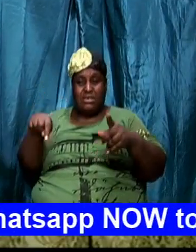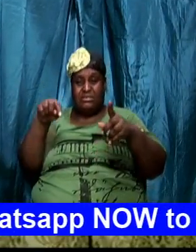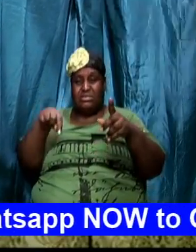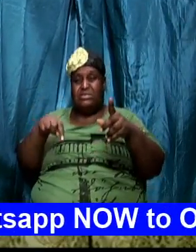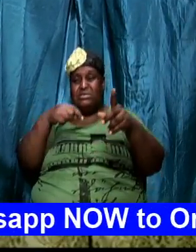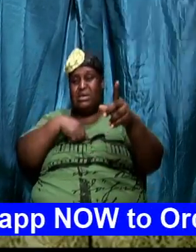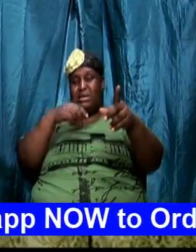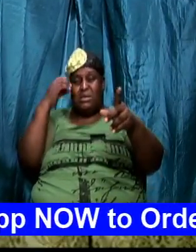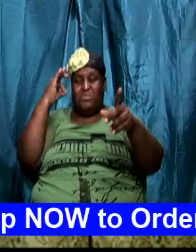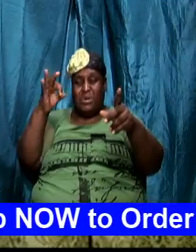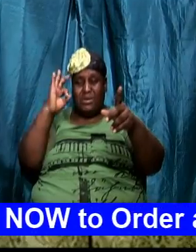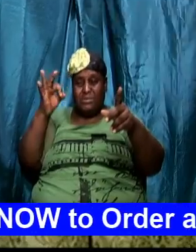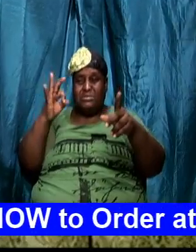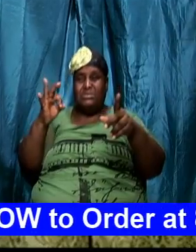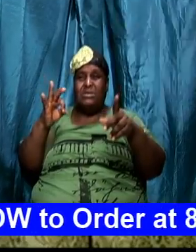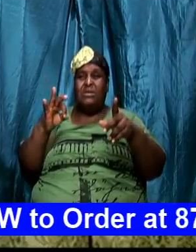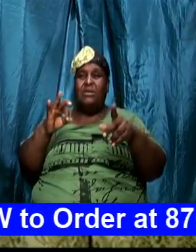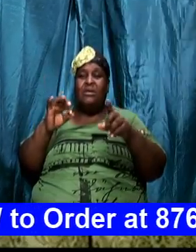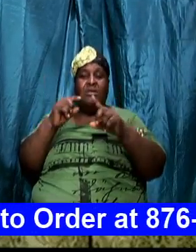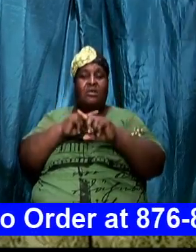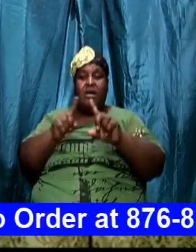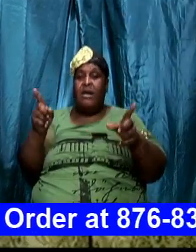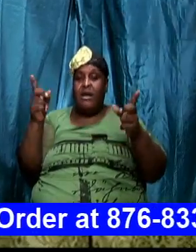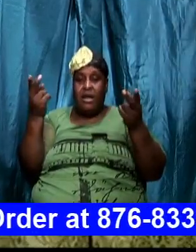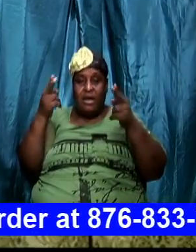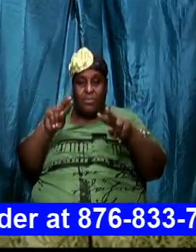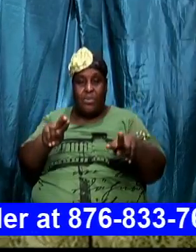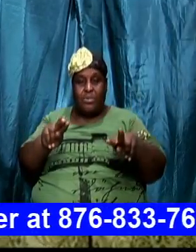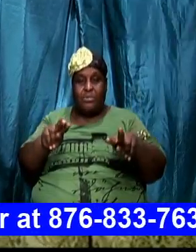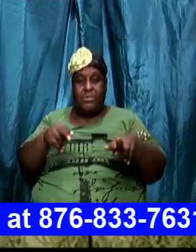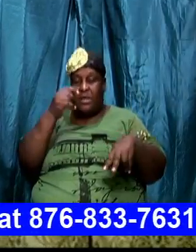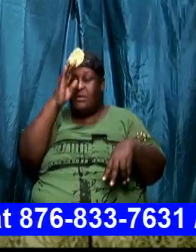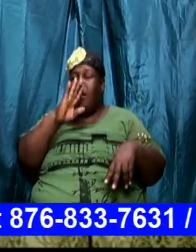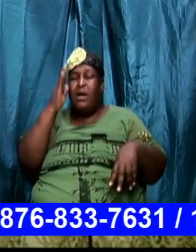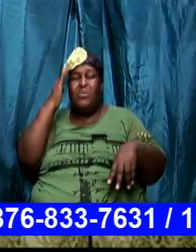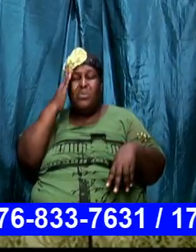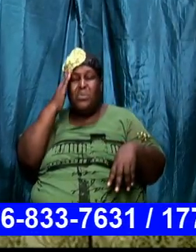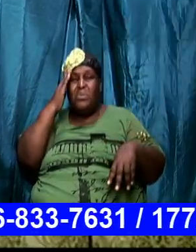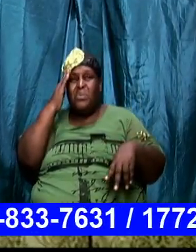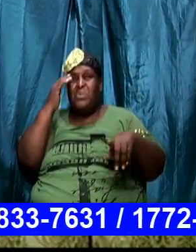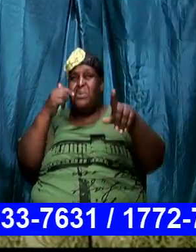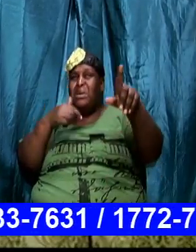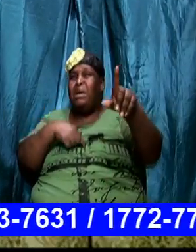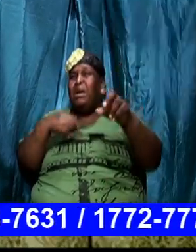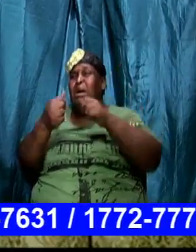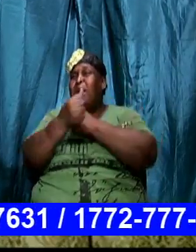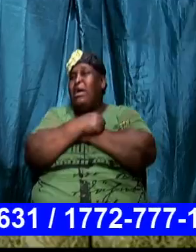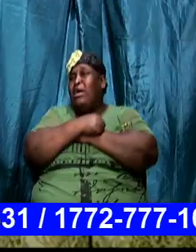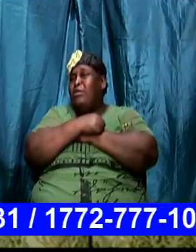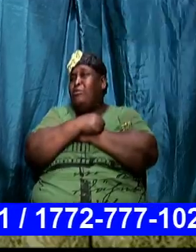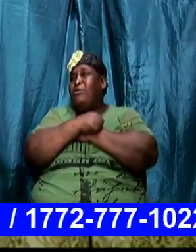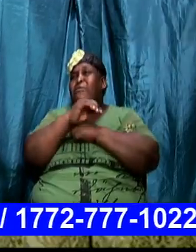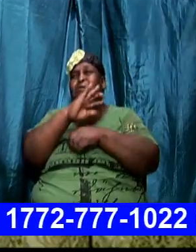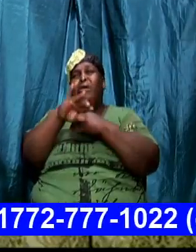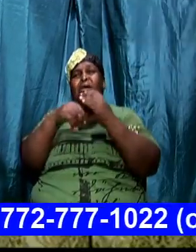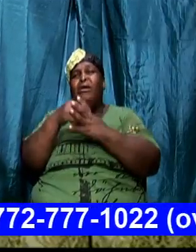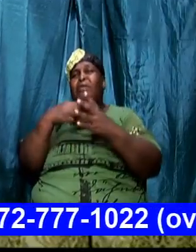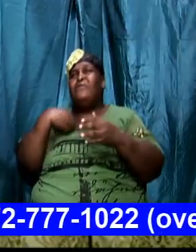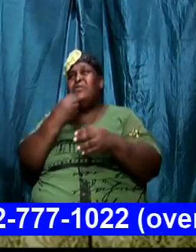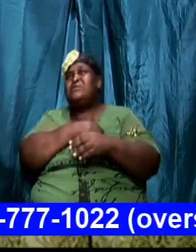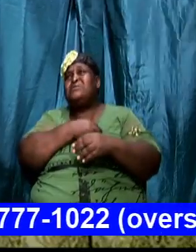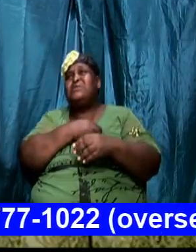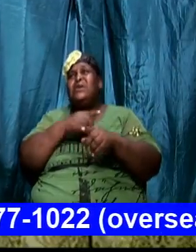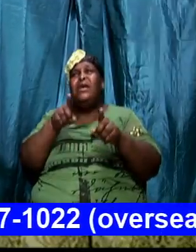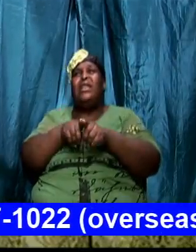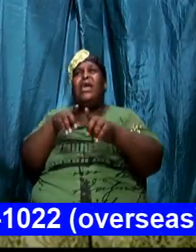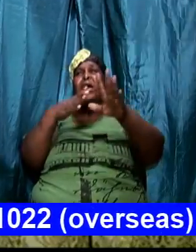It will not happen. And God knows that I love all of us like my own soul. And if I want to